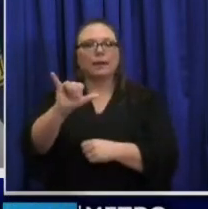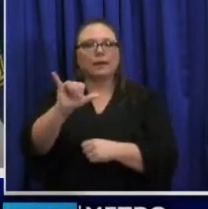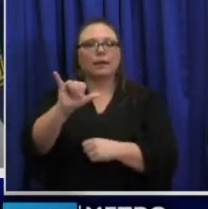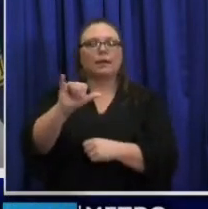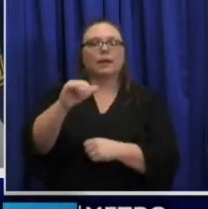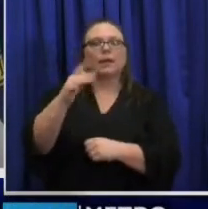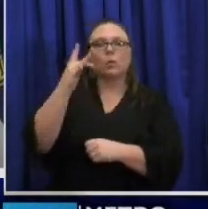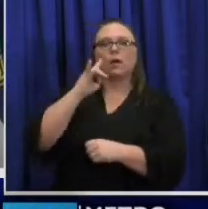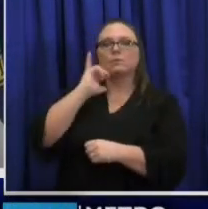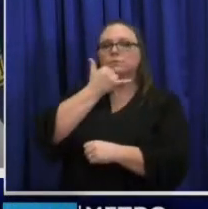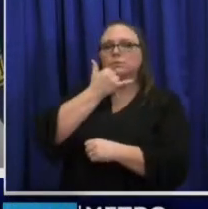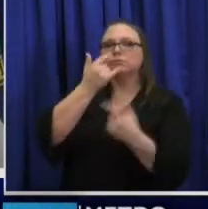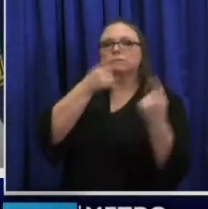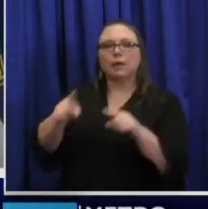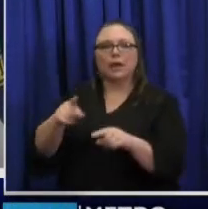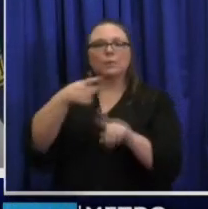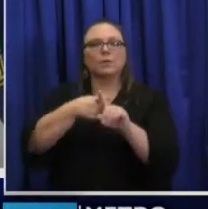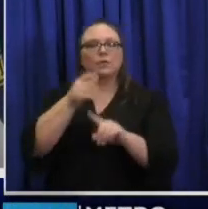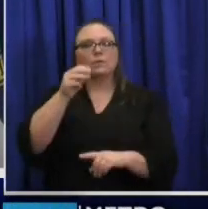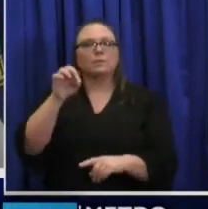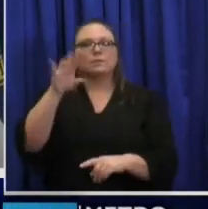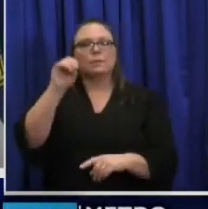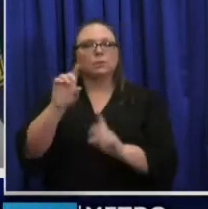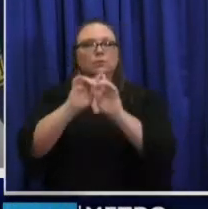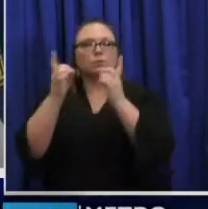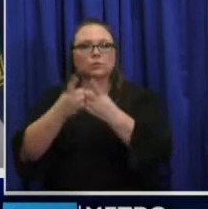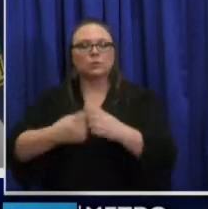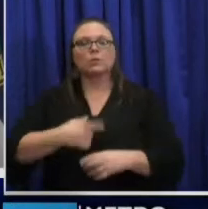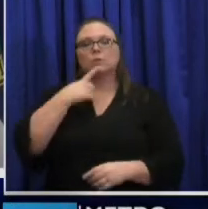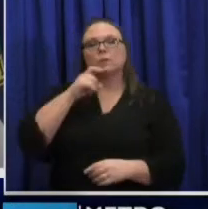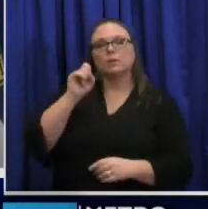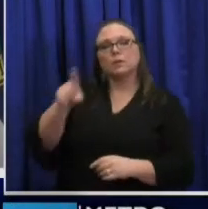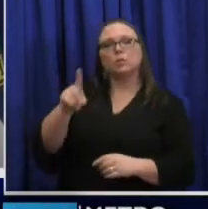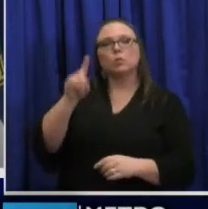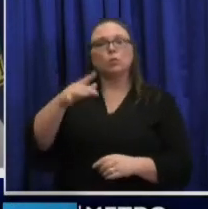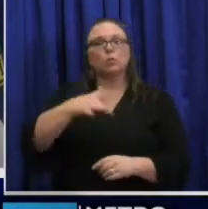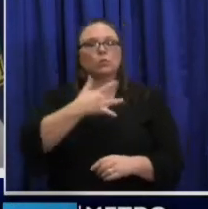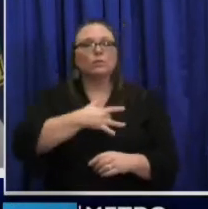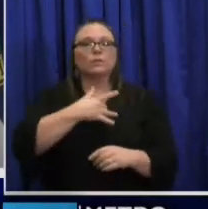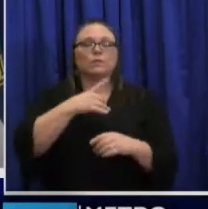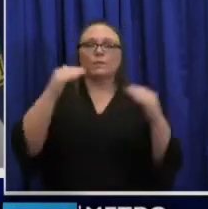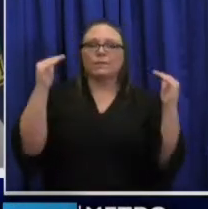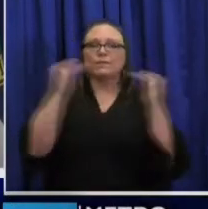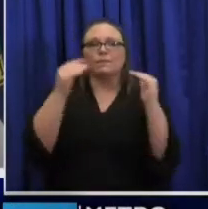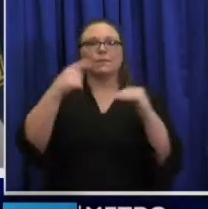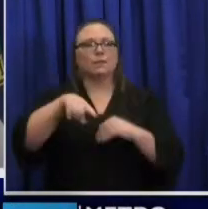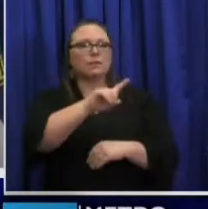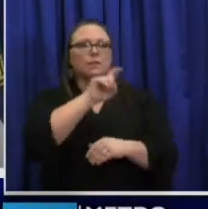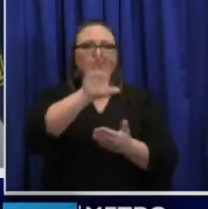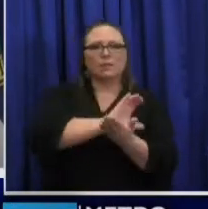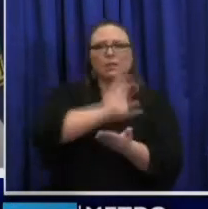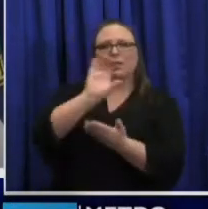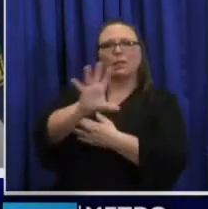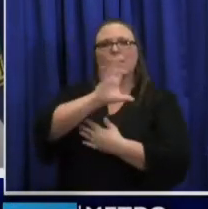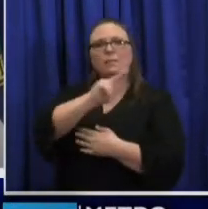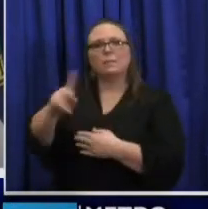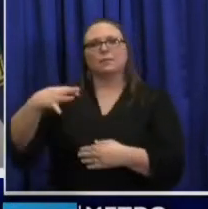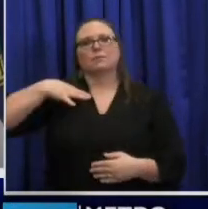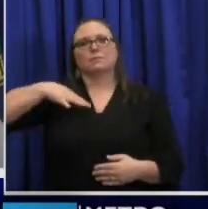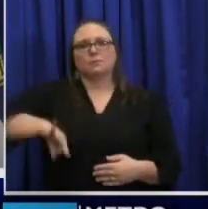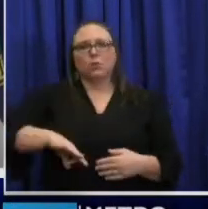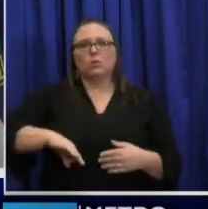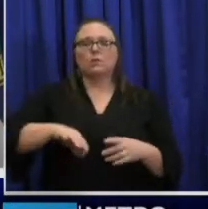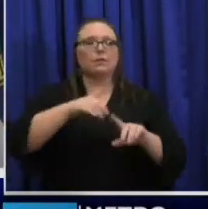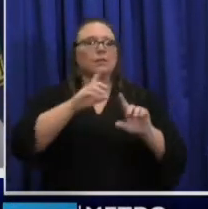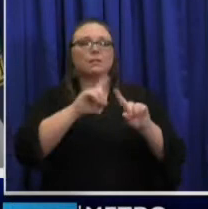of a mistake made by a Metro department. So I wanted to ask you, do you think it's fair that these employees have to pay back this bonus even